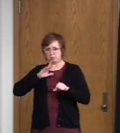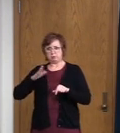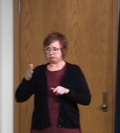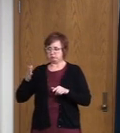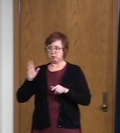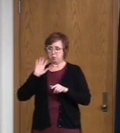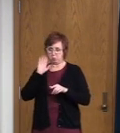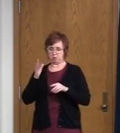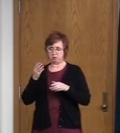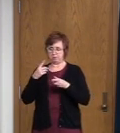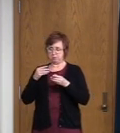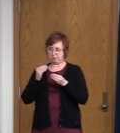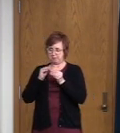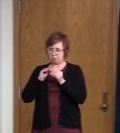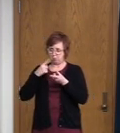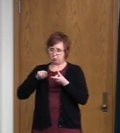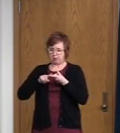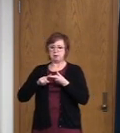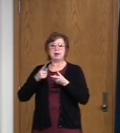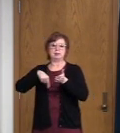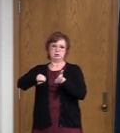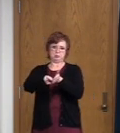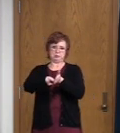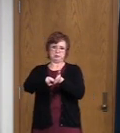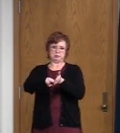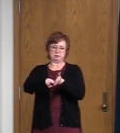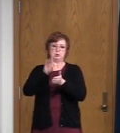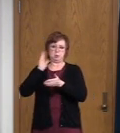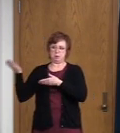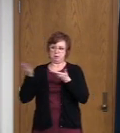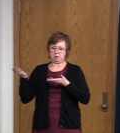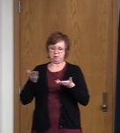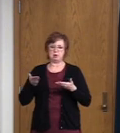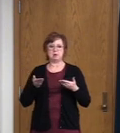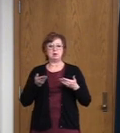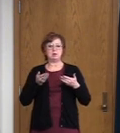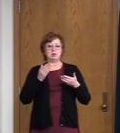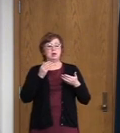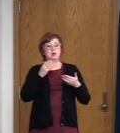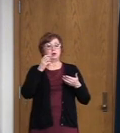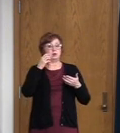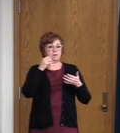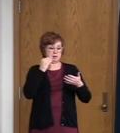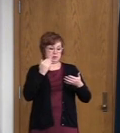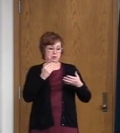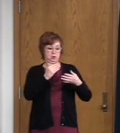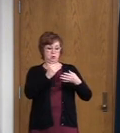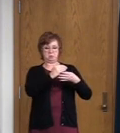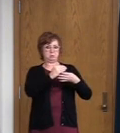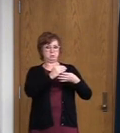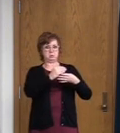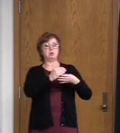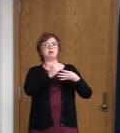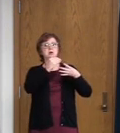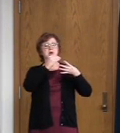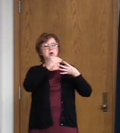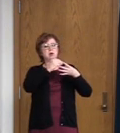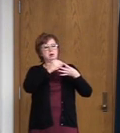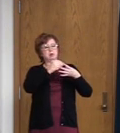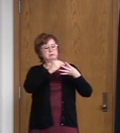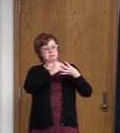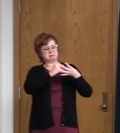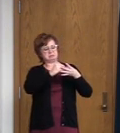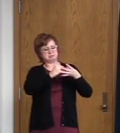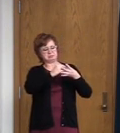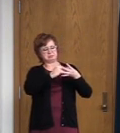we will continue to increase up to March in the second quarter of this year. But it could be sometime in